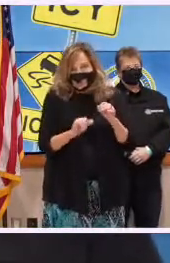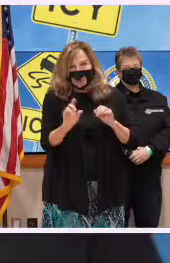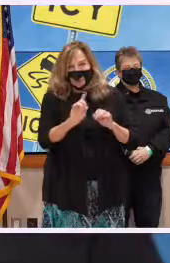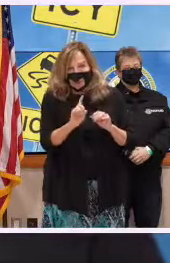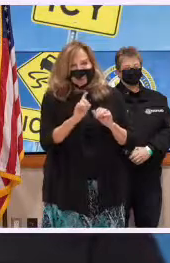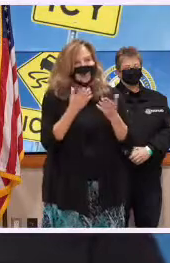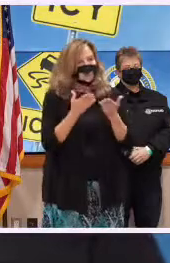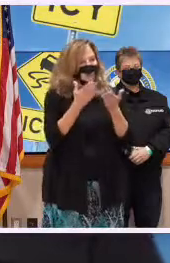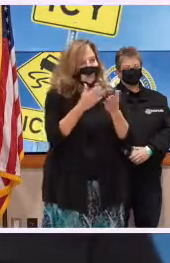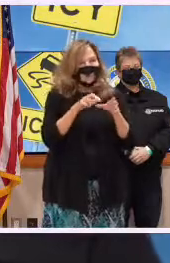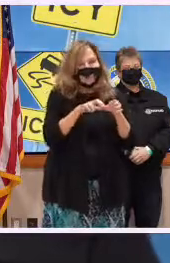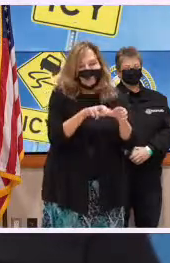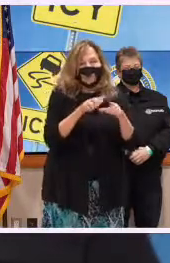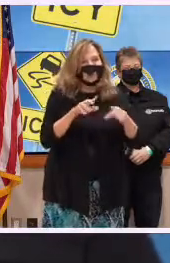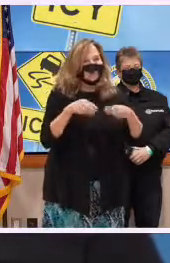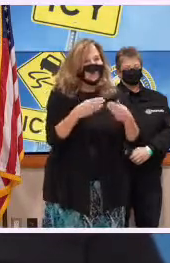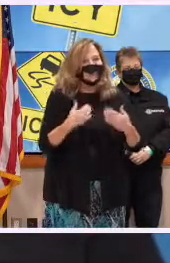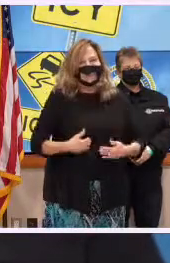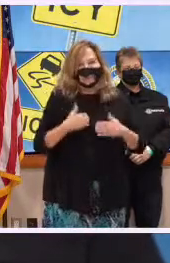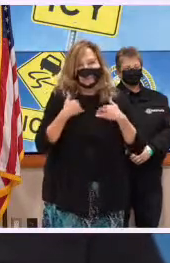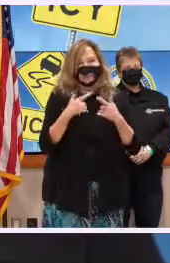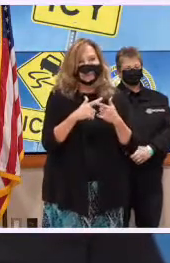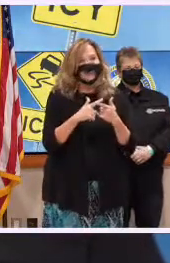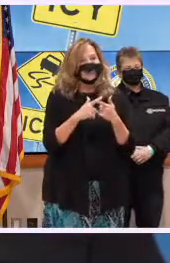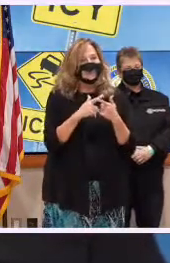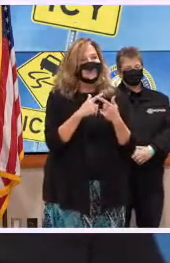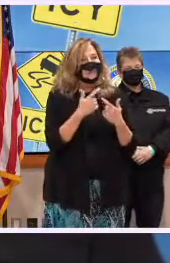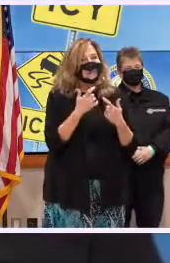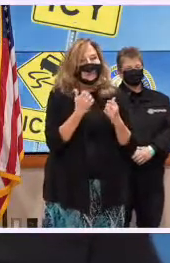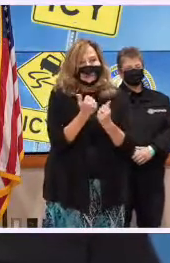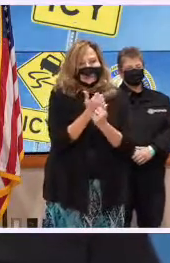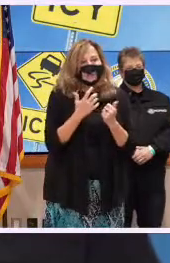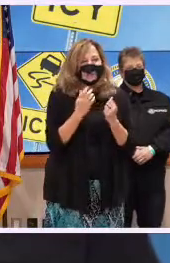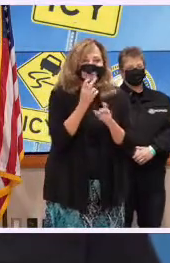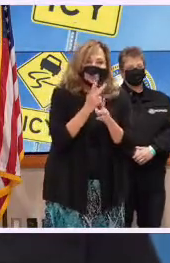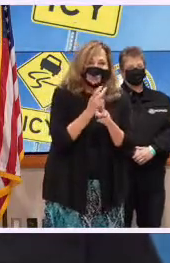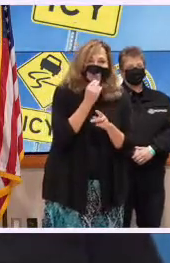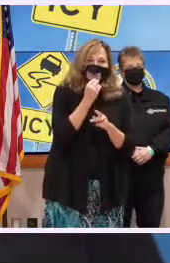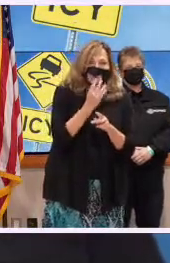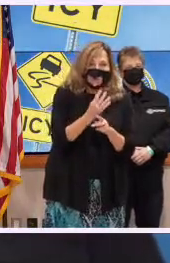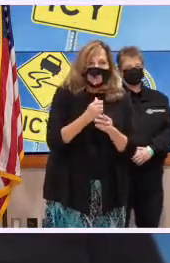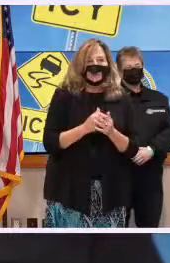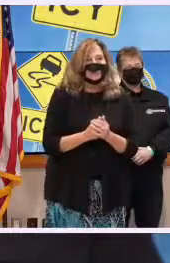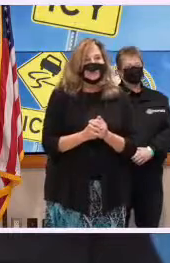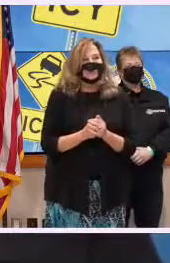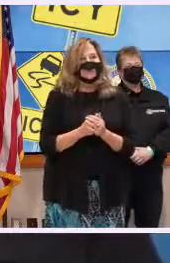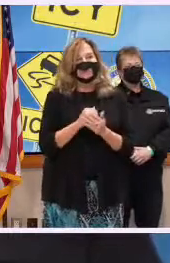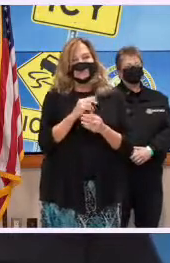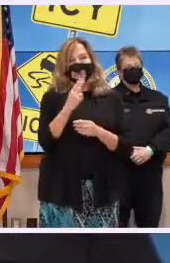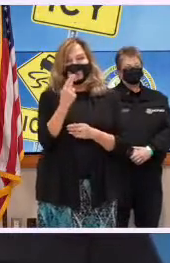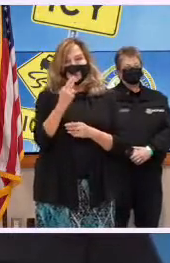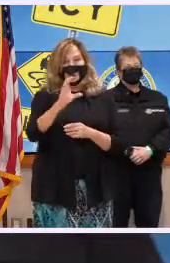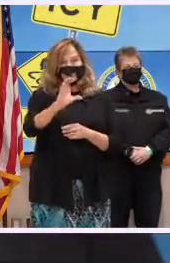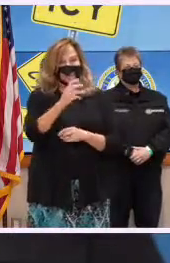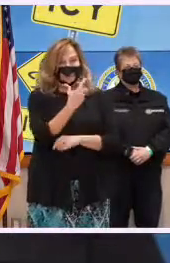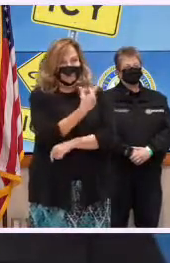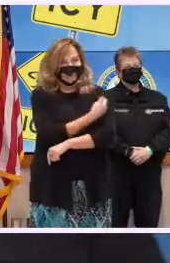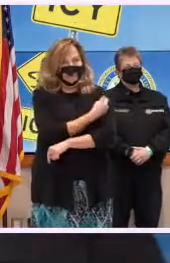shelters. Sunday, Monday, and Tuesday, all Harris County vaccination and testing sites will be